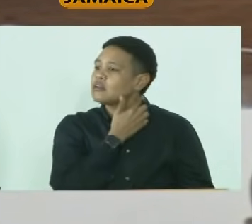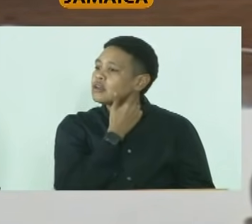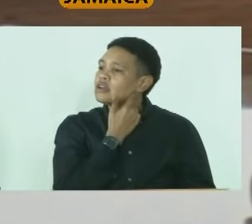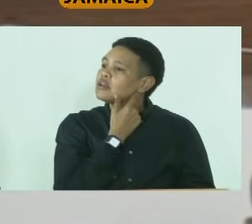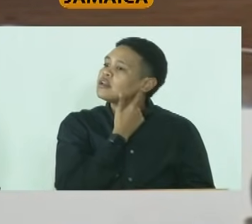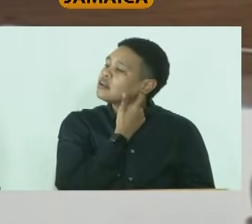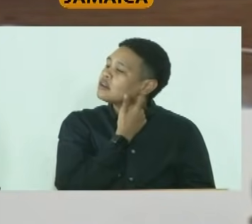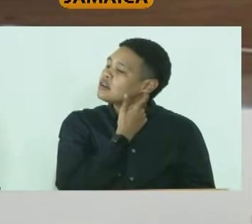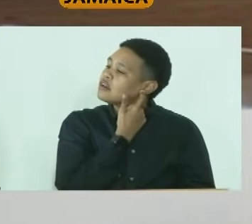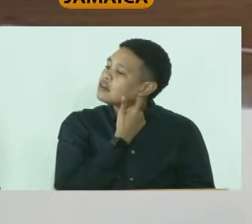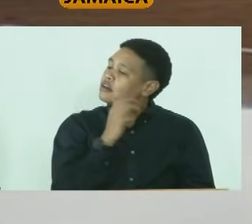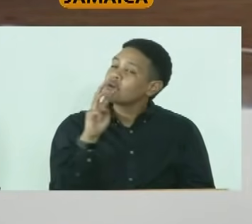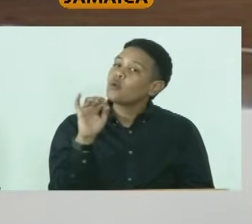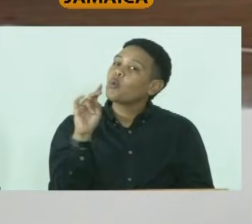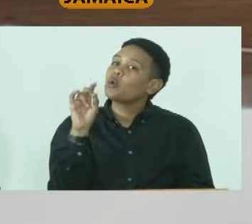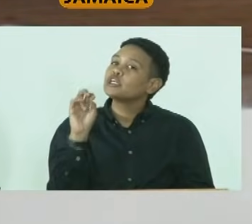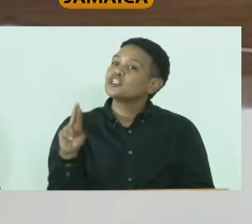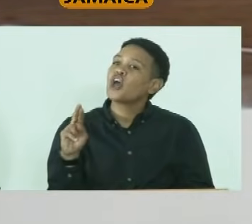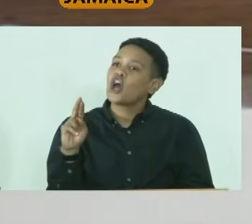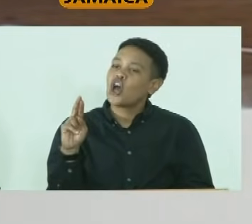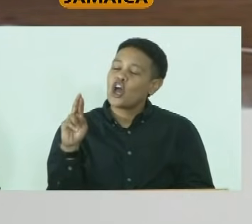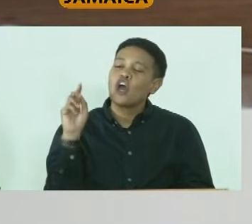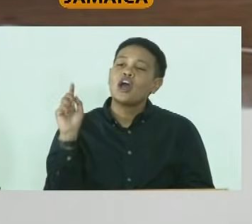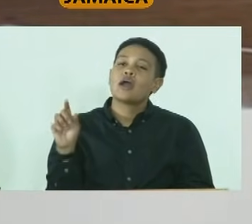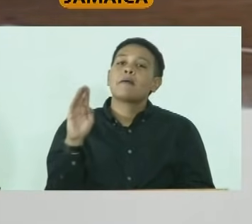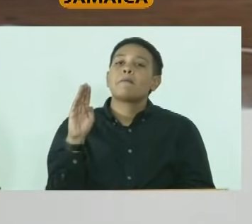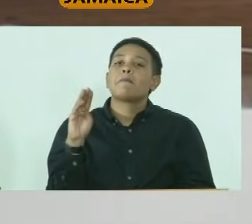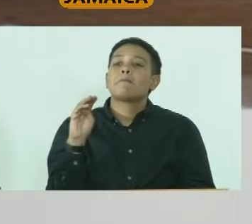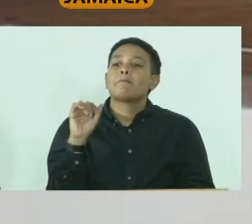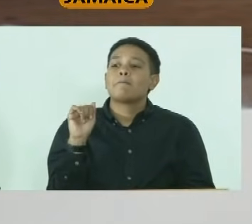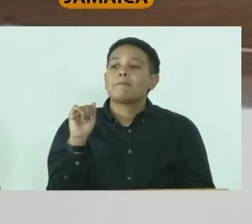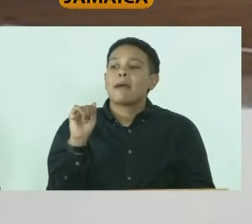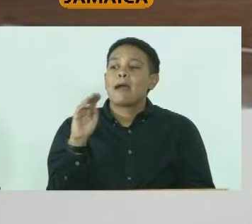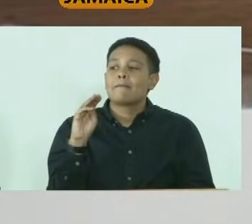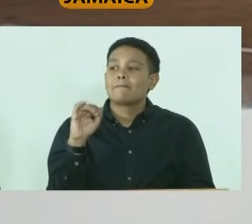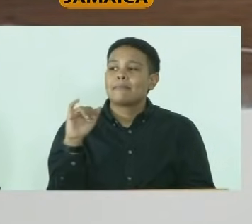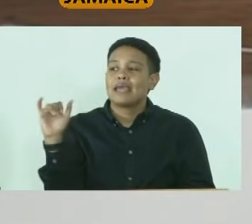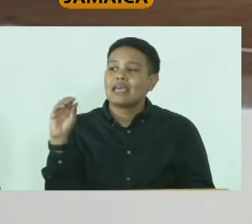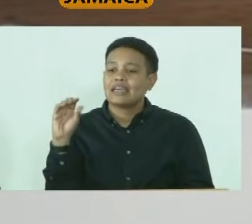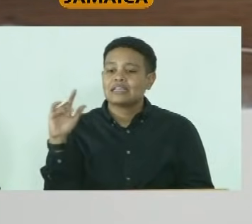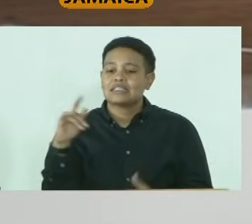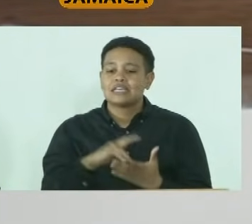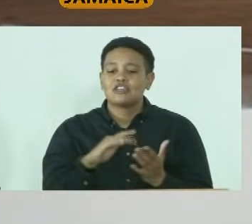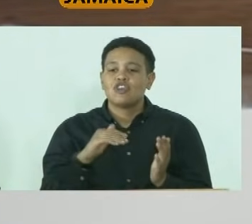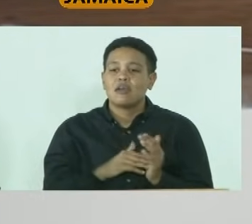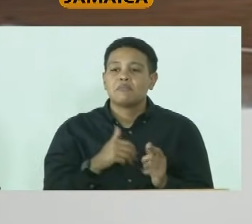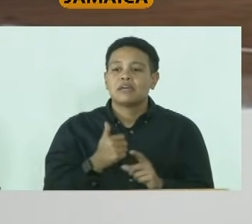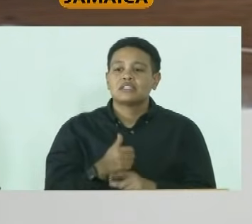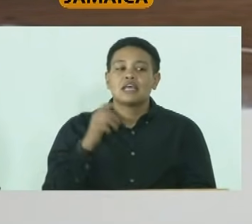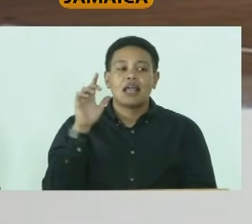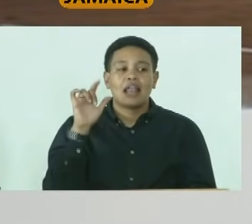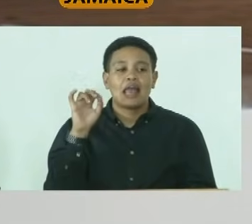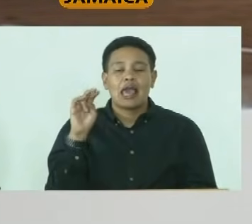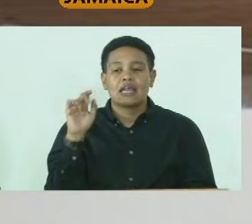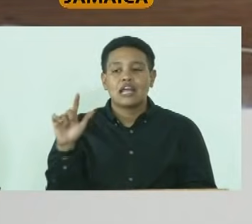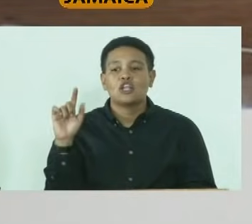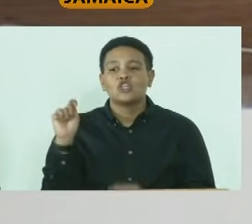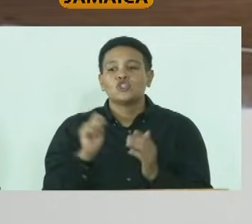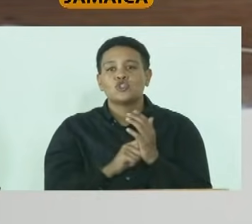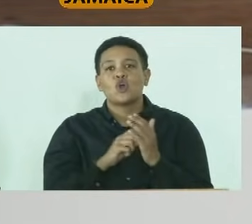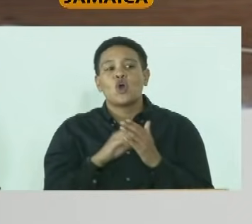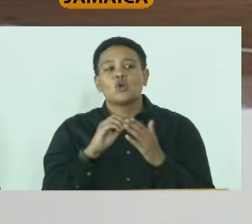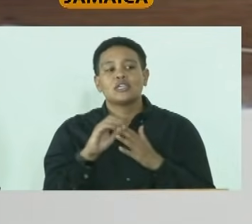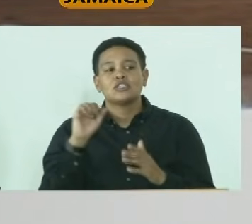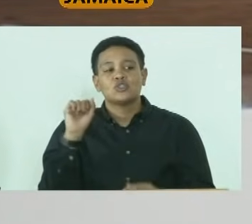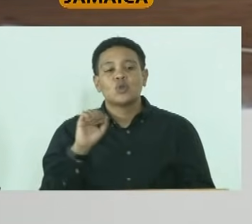Windsor in St. Anne, Bombay in central Manchester, Lionel Town in southeast